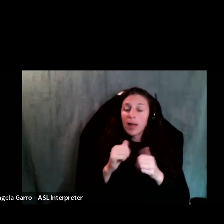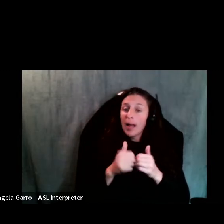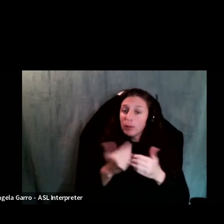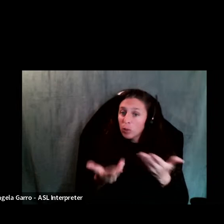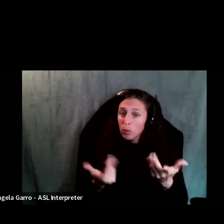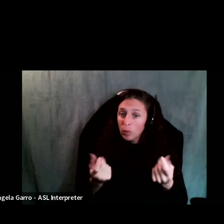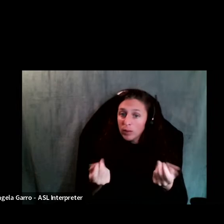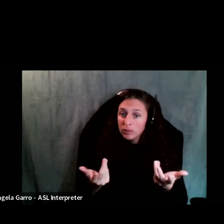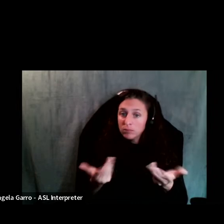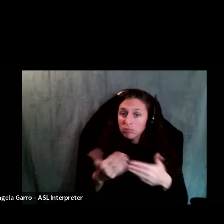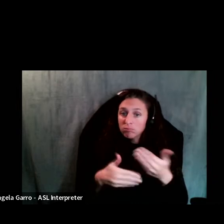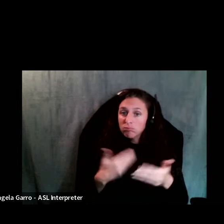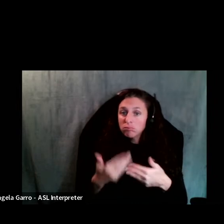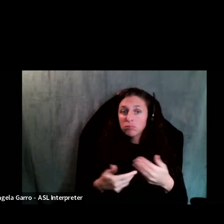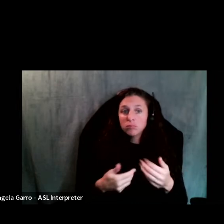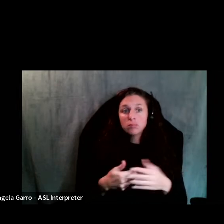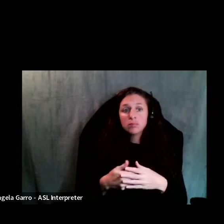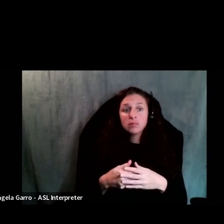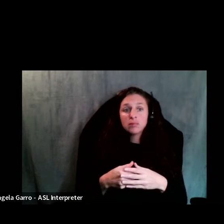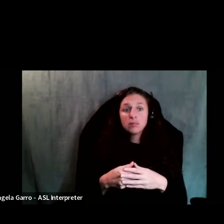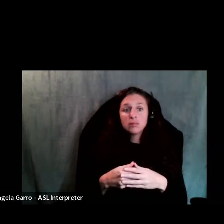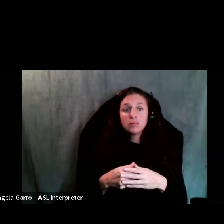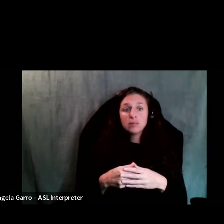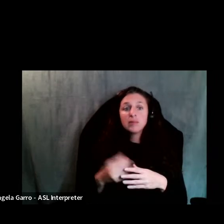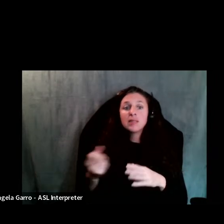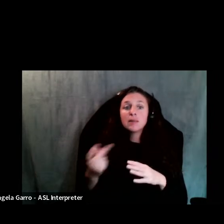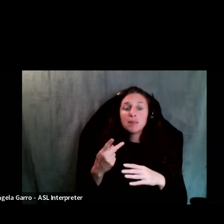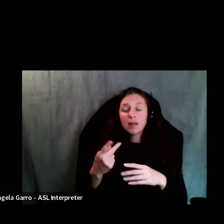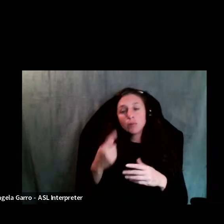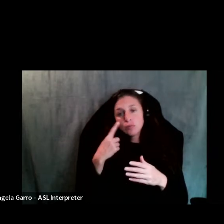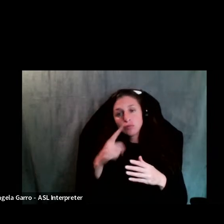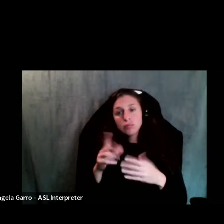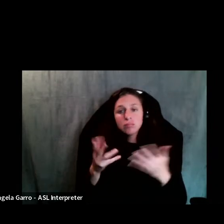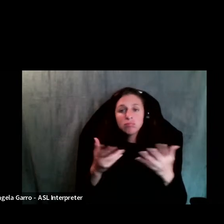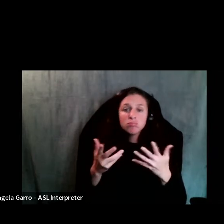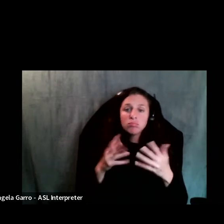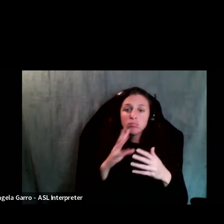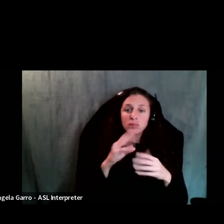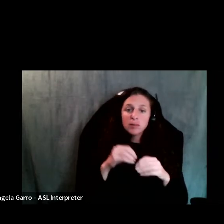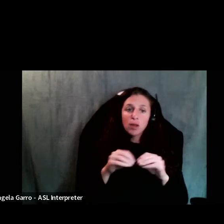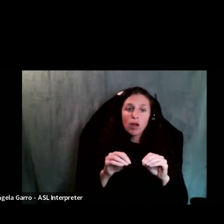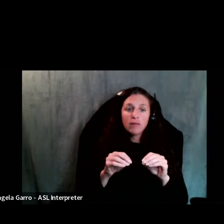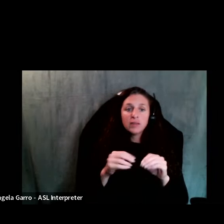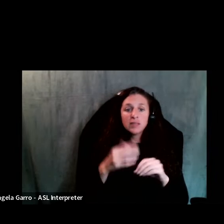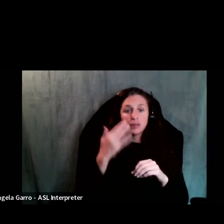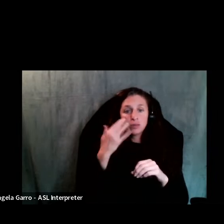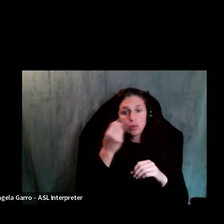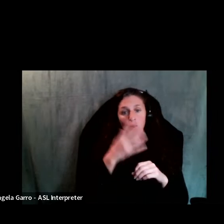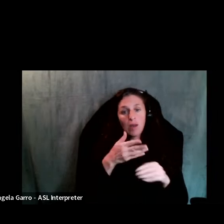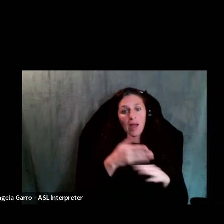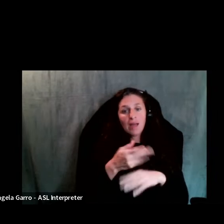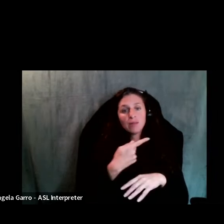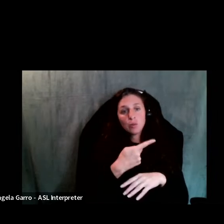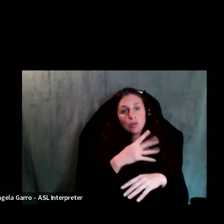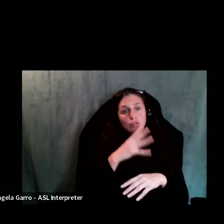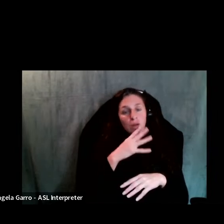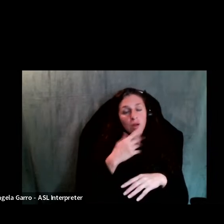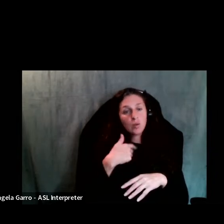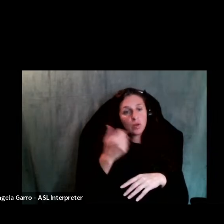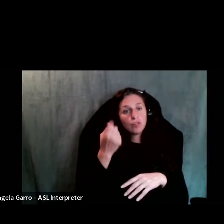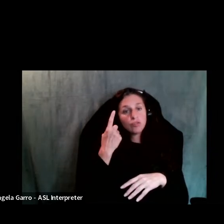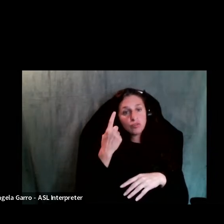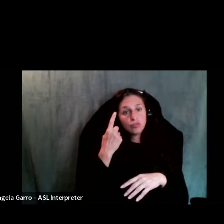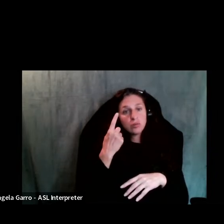going?" You know, he was back in my office and we were checking out, and he goes, "You know, Ms. Schlan, after we talked and we understood,